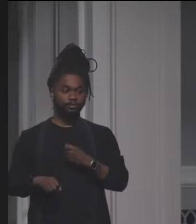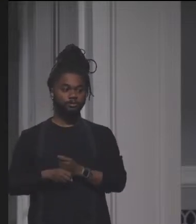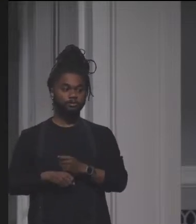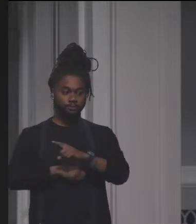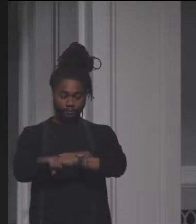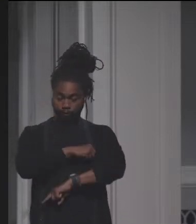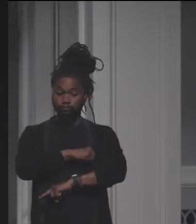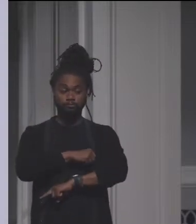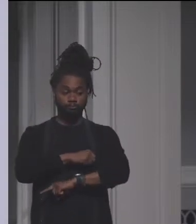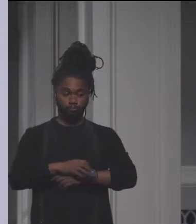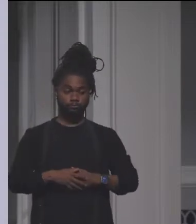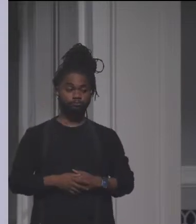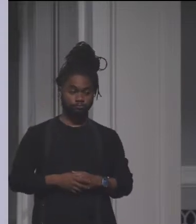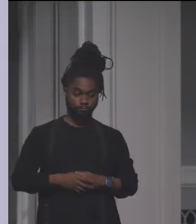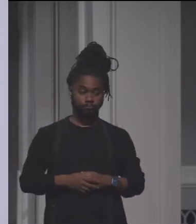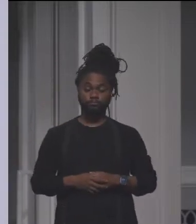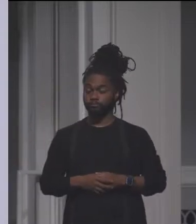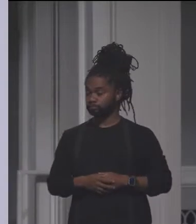yeah. So